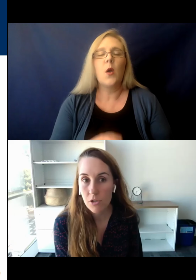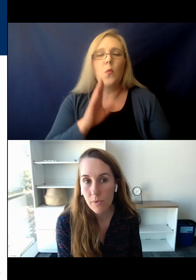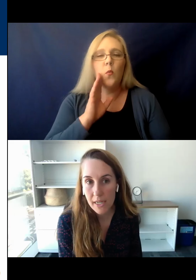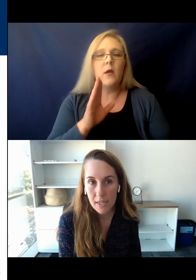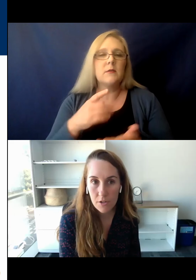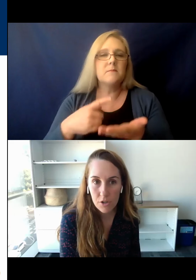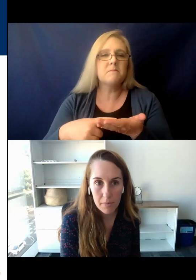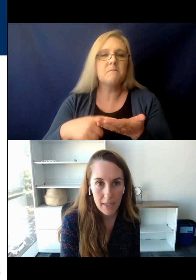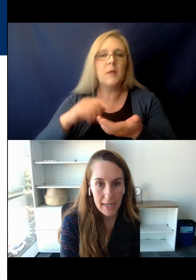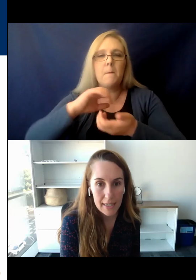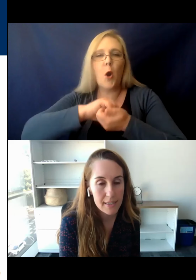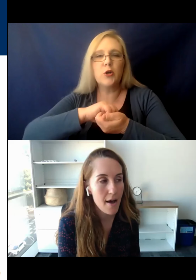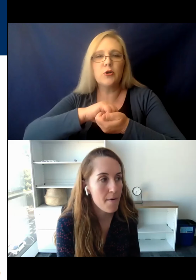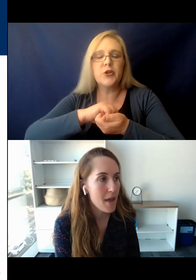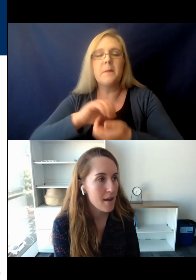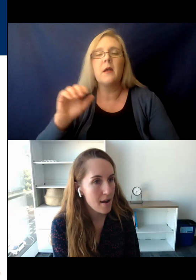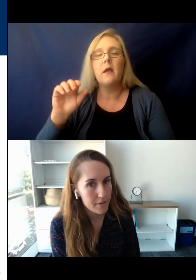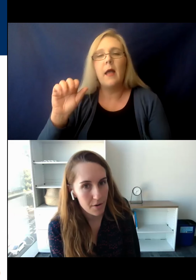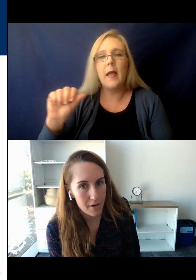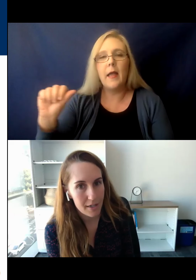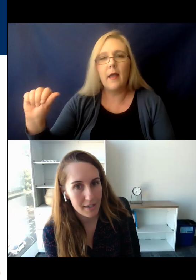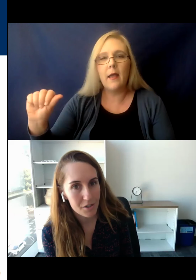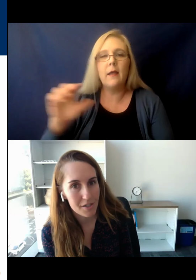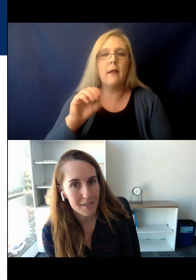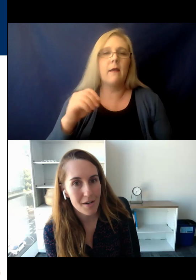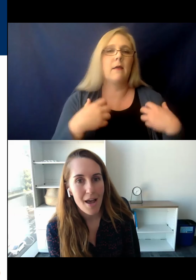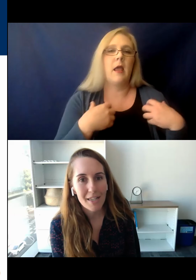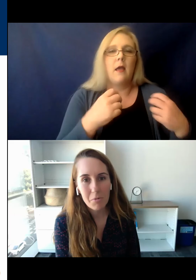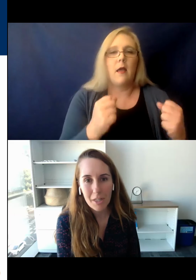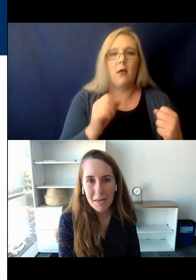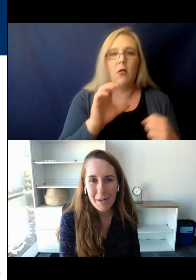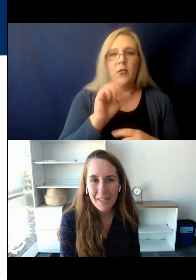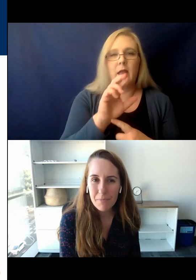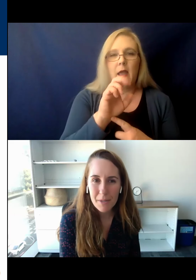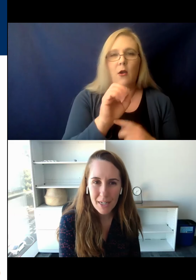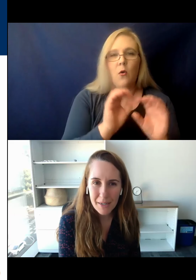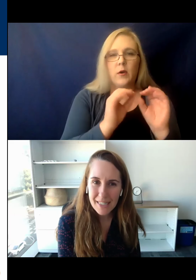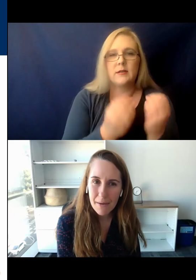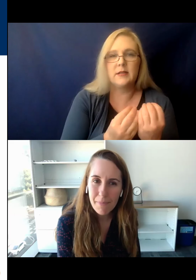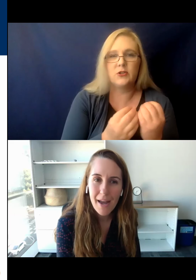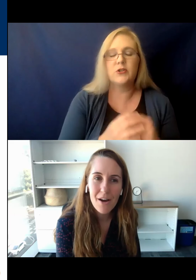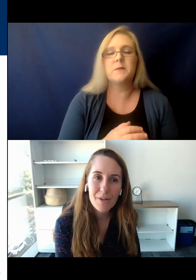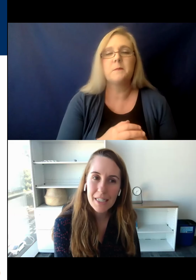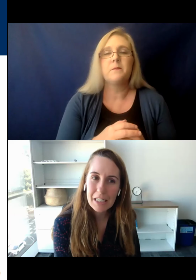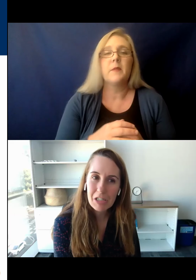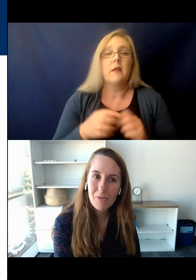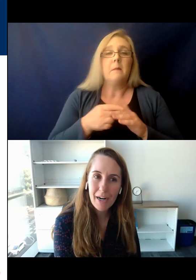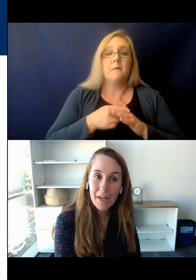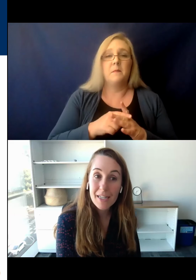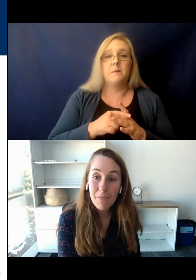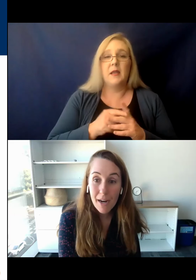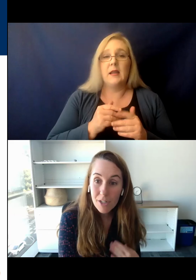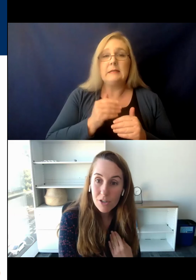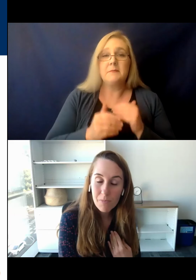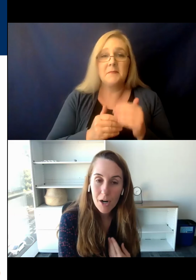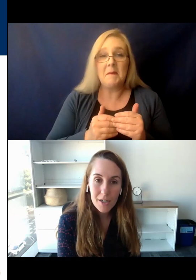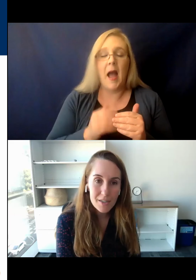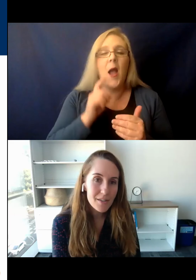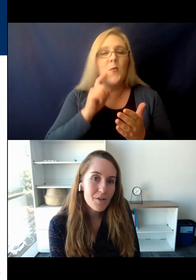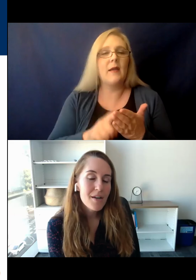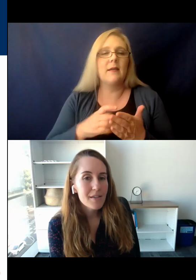partnerships between AAAs and healthcare organizations. And as a preliminary step, I always like to recognize my